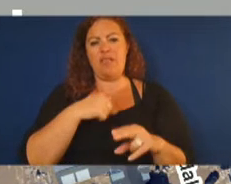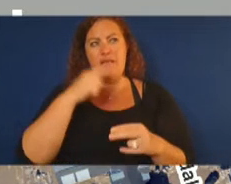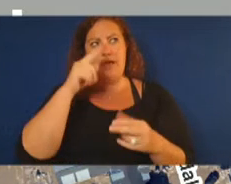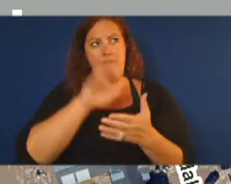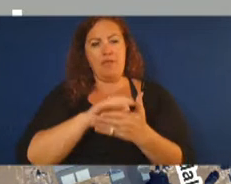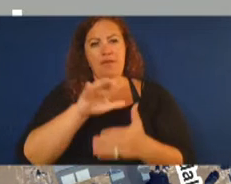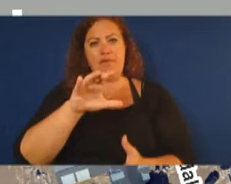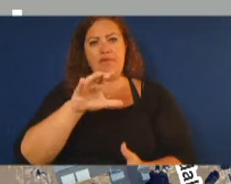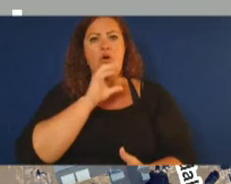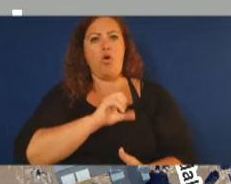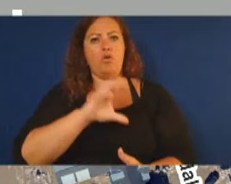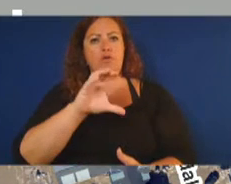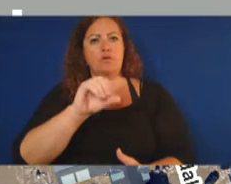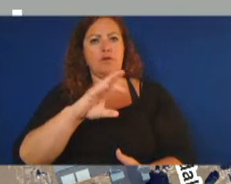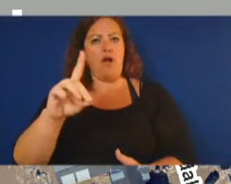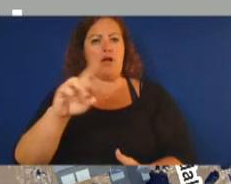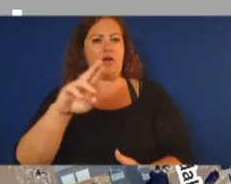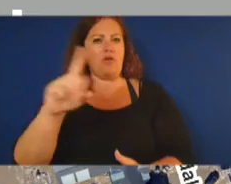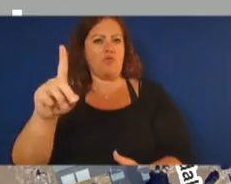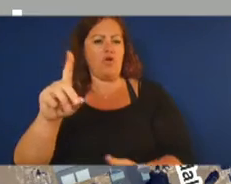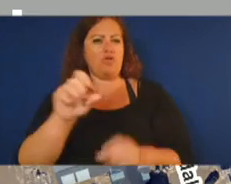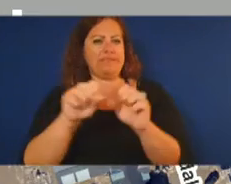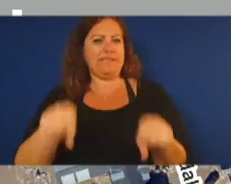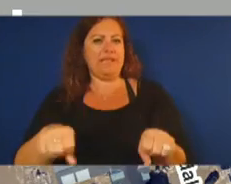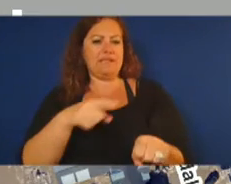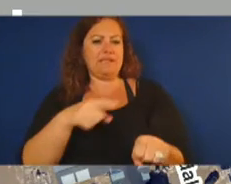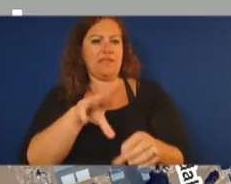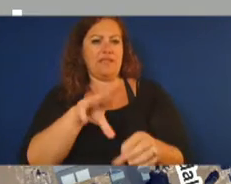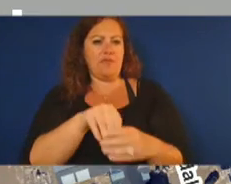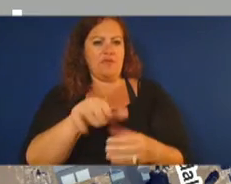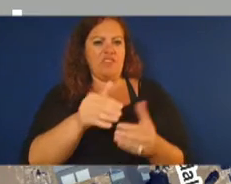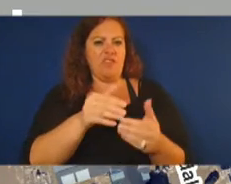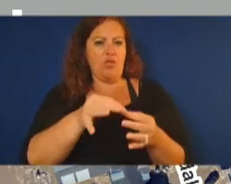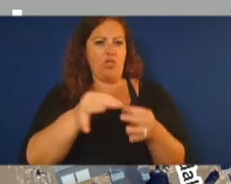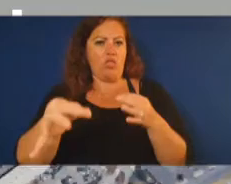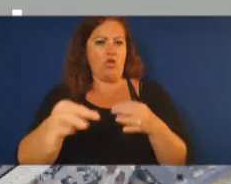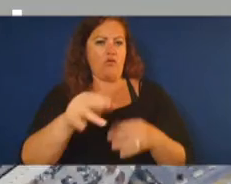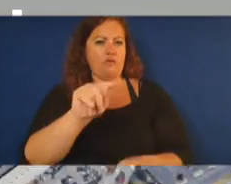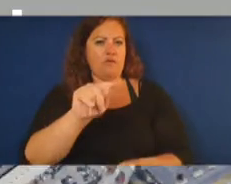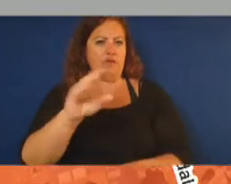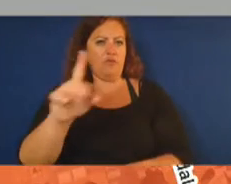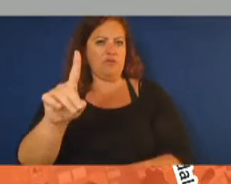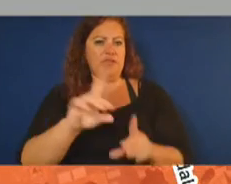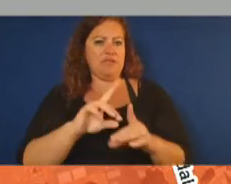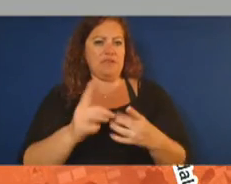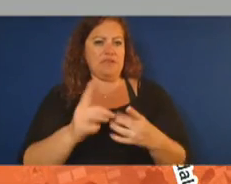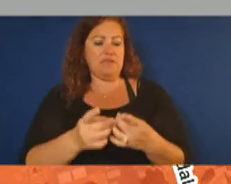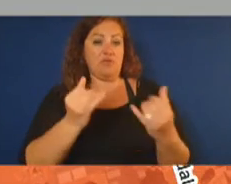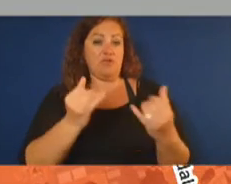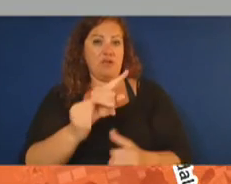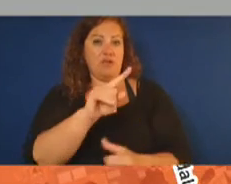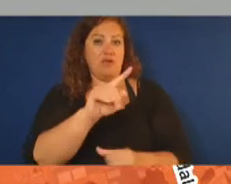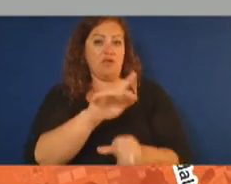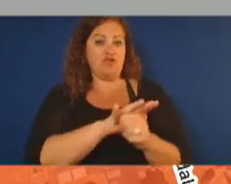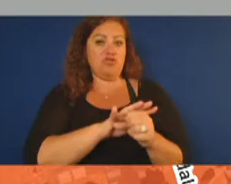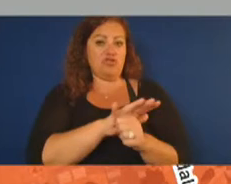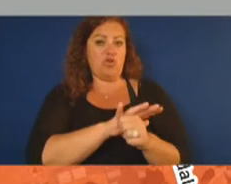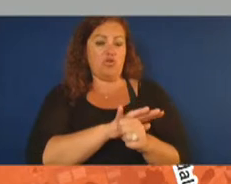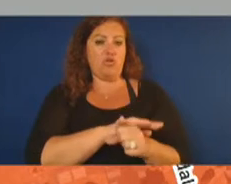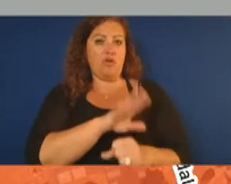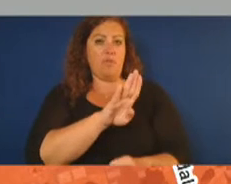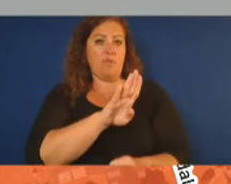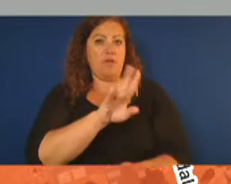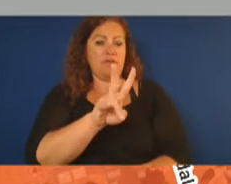Concord Road station uh so we are within that that distance for a to District uh the current zoning is B2